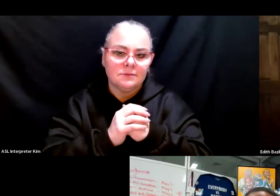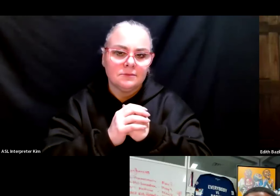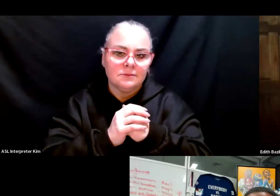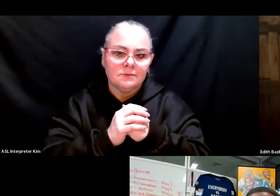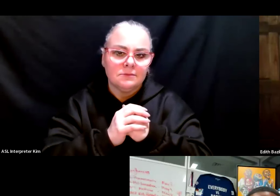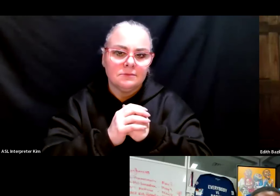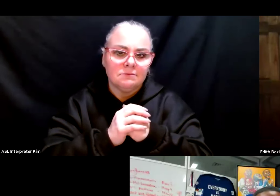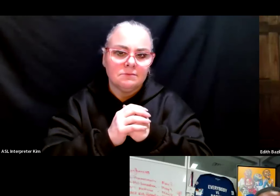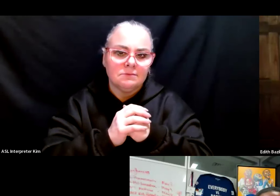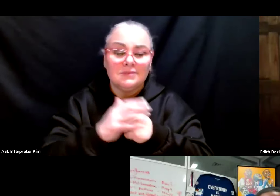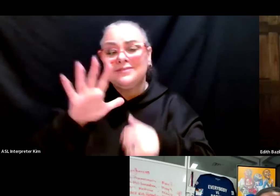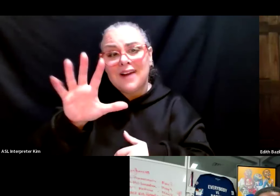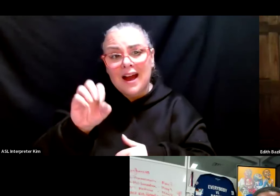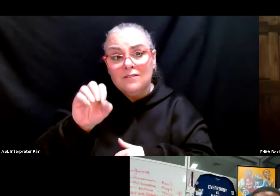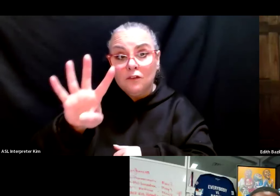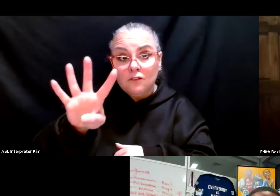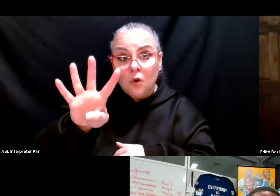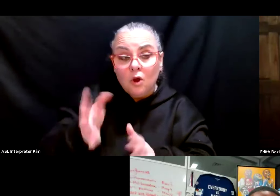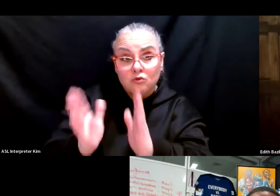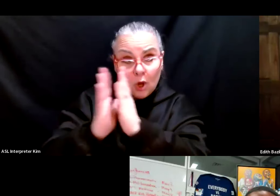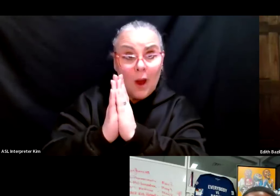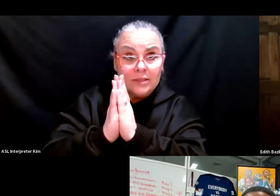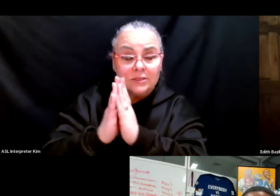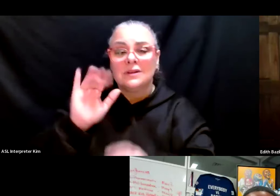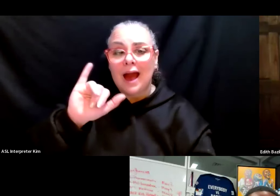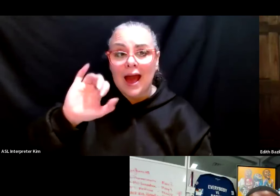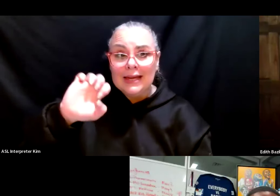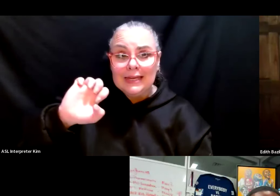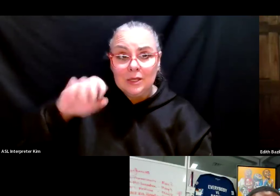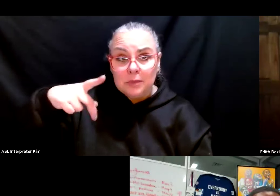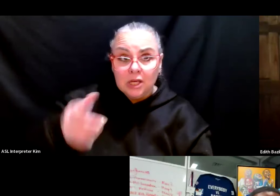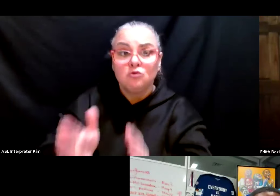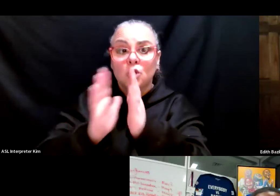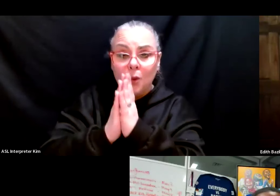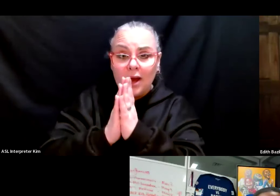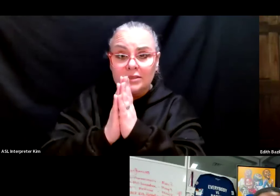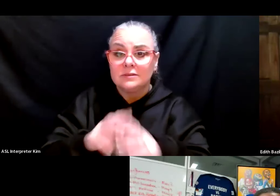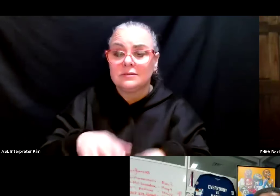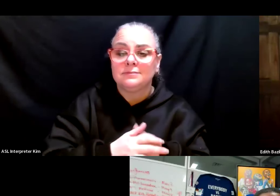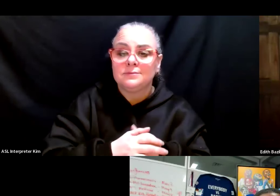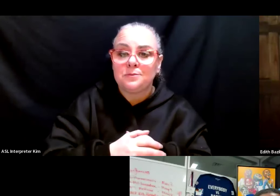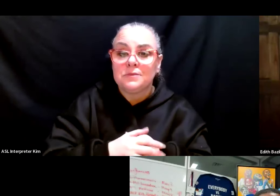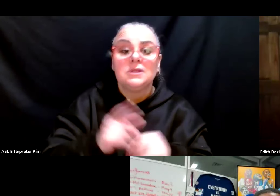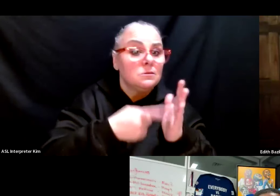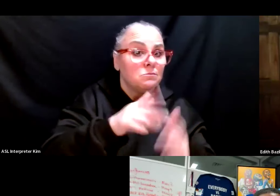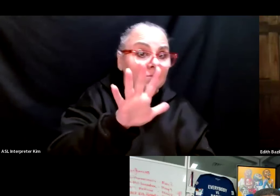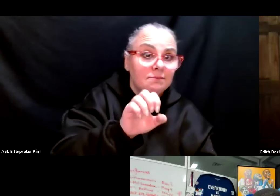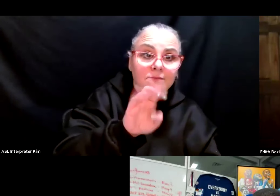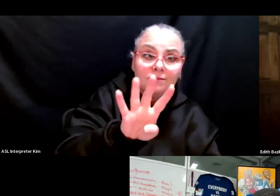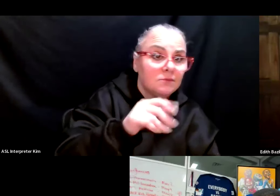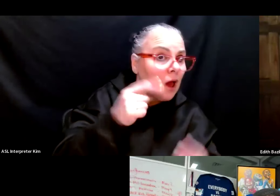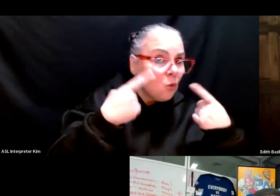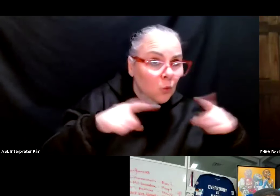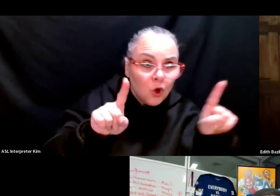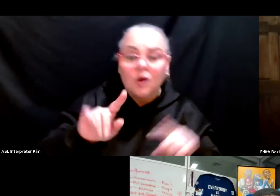and 504 requests or IEP requests if 504 plans are not successful. But the